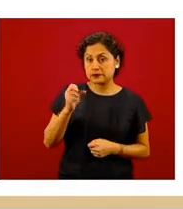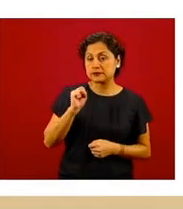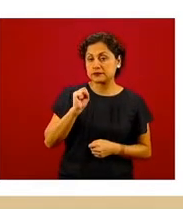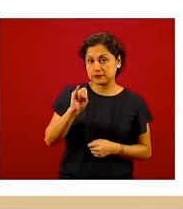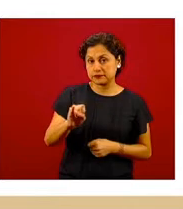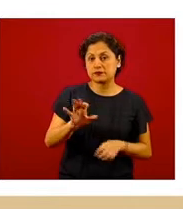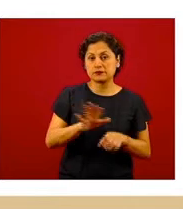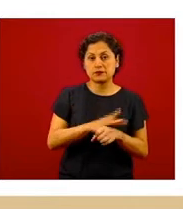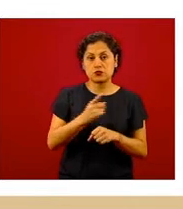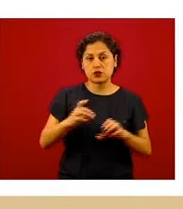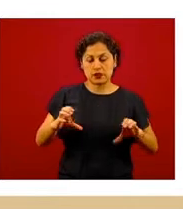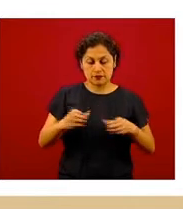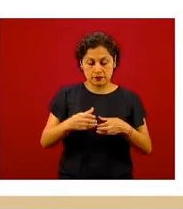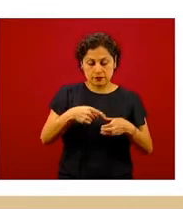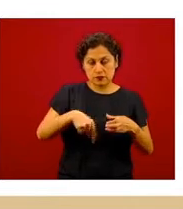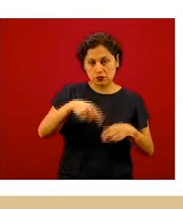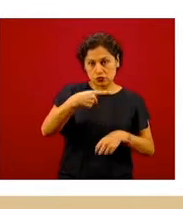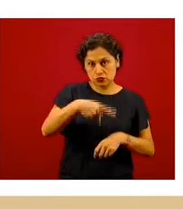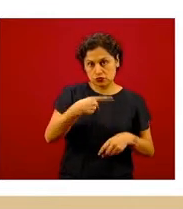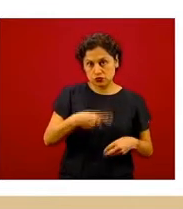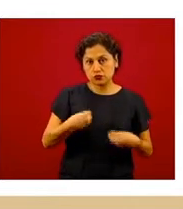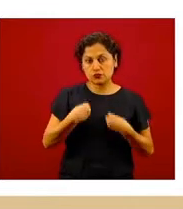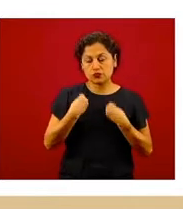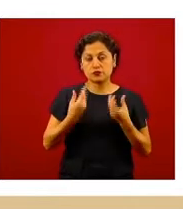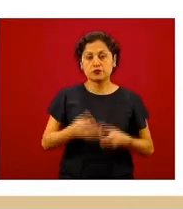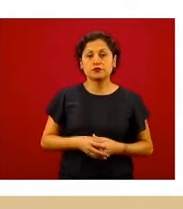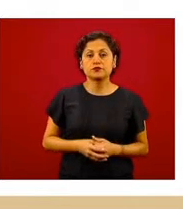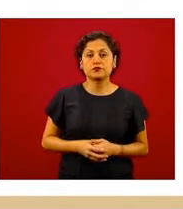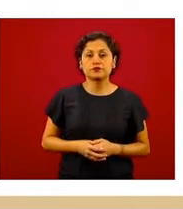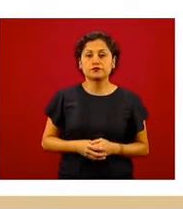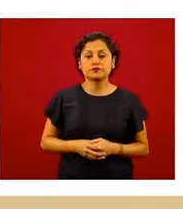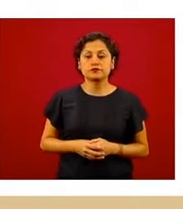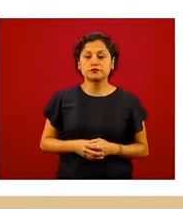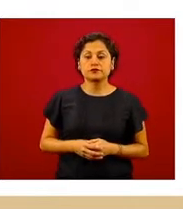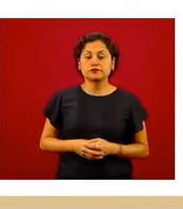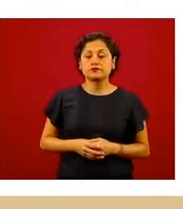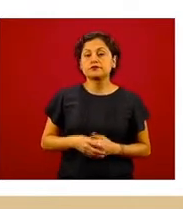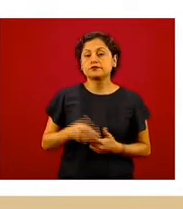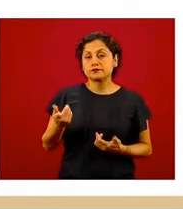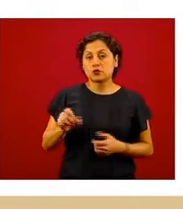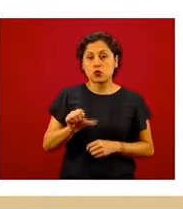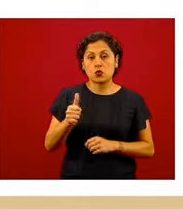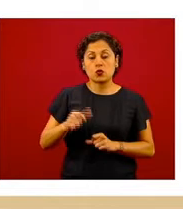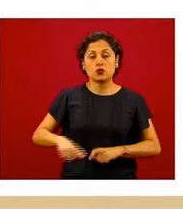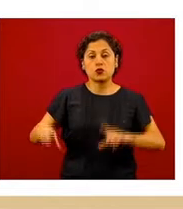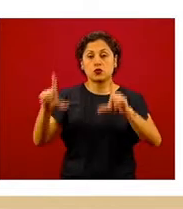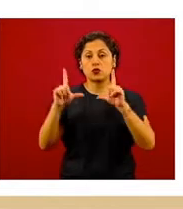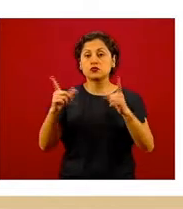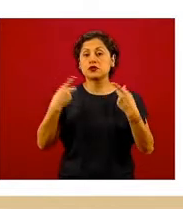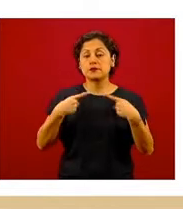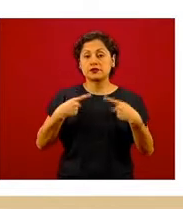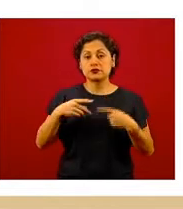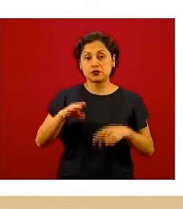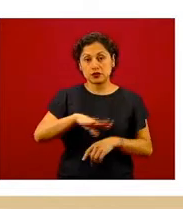And this is used for comparison because these are based on population figures. These are the unfortunate deaths,